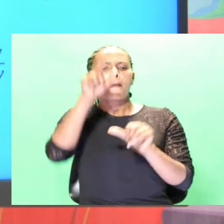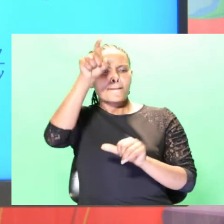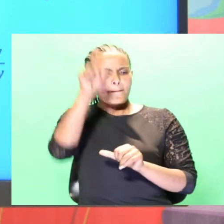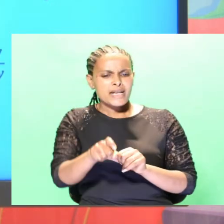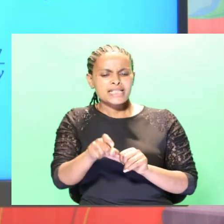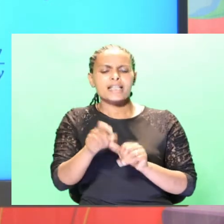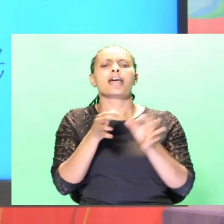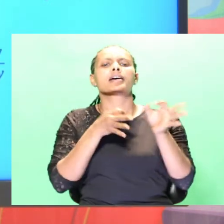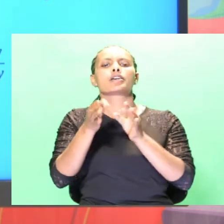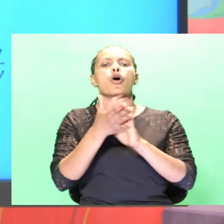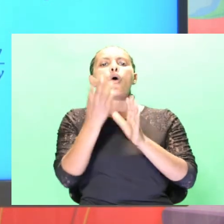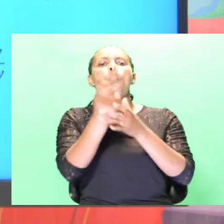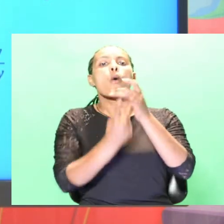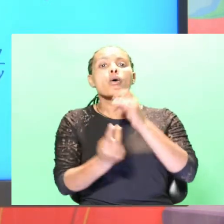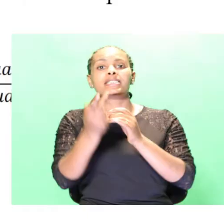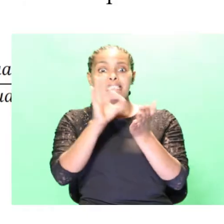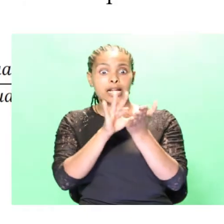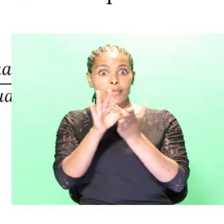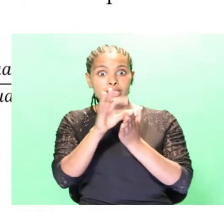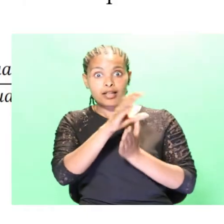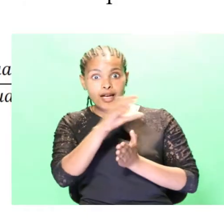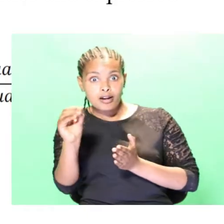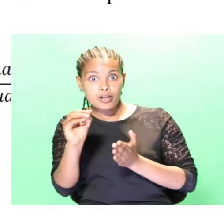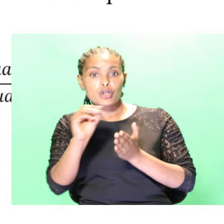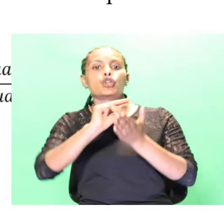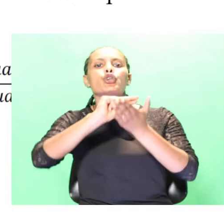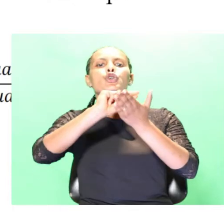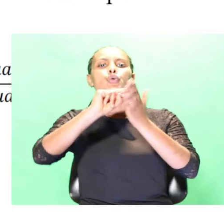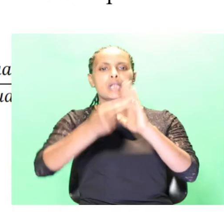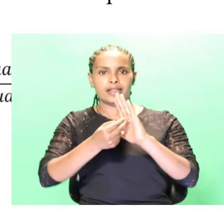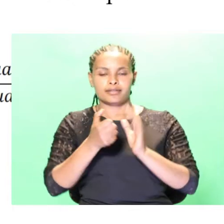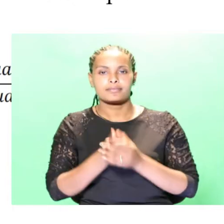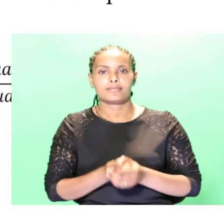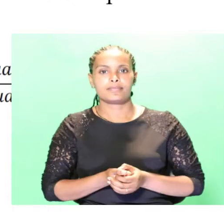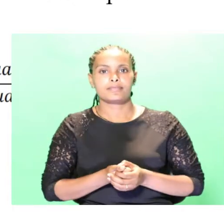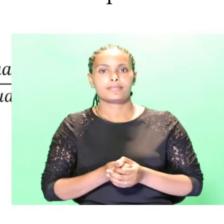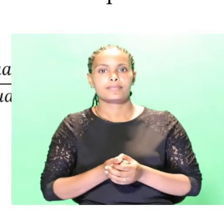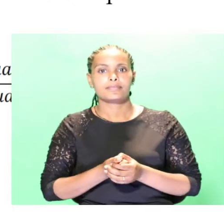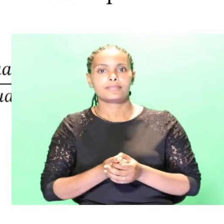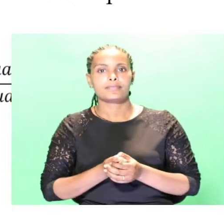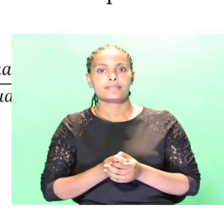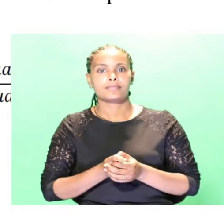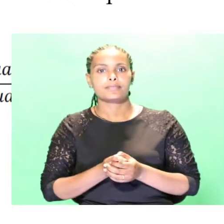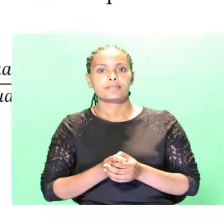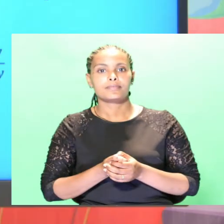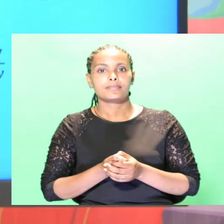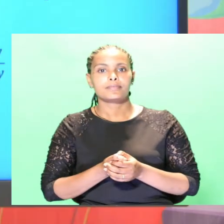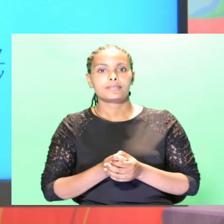be expressed both in numbers and units.